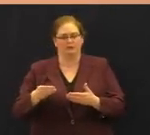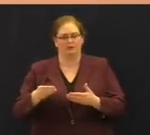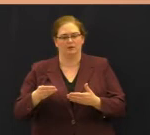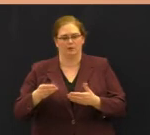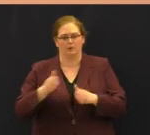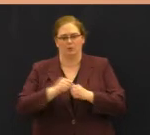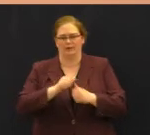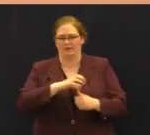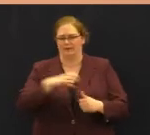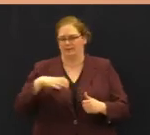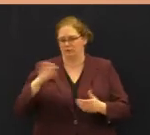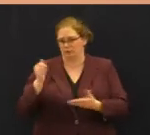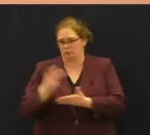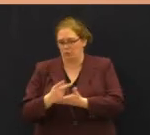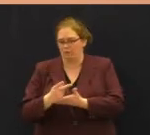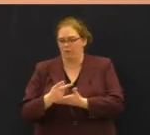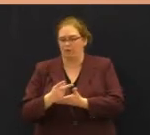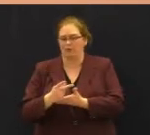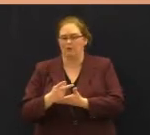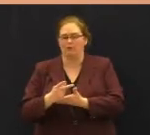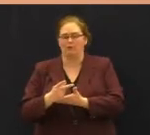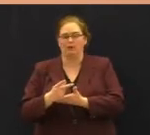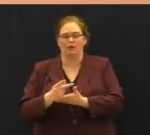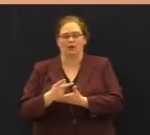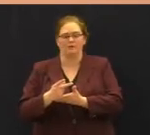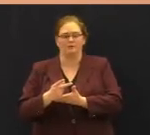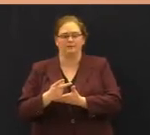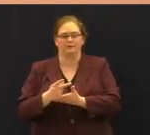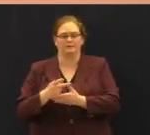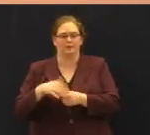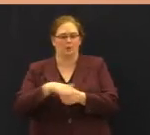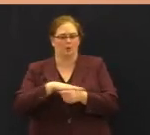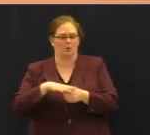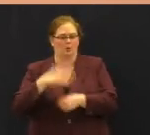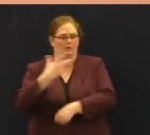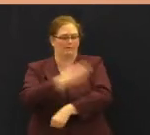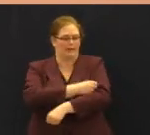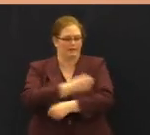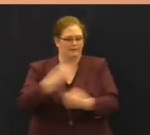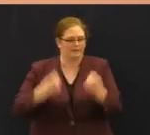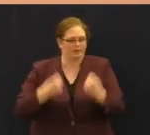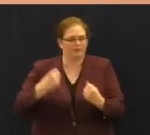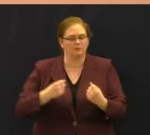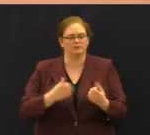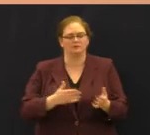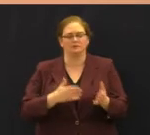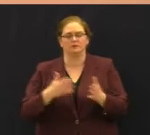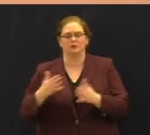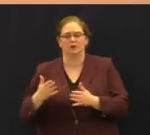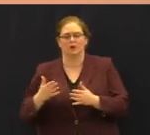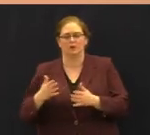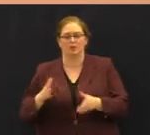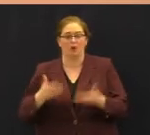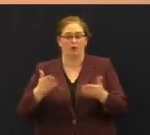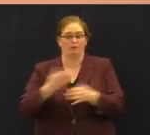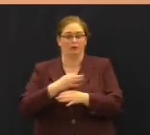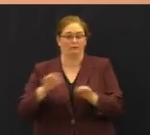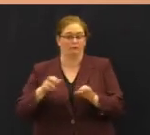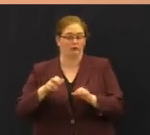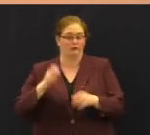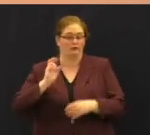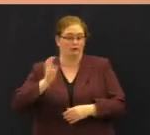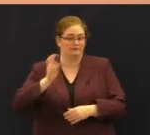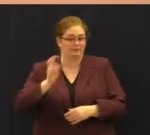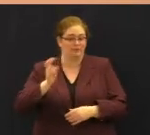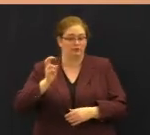the commissioner's approval, of course, mobile vaccination vehicles, offering free transportation